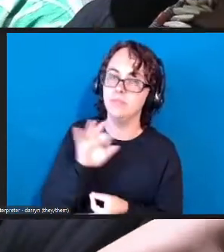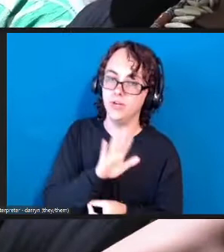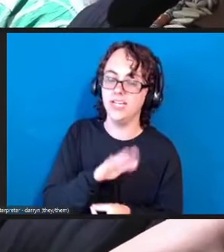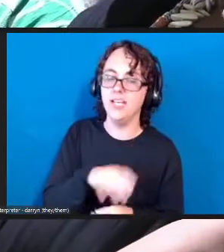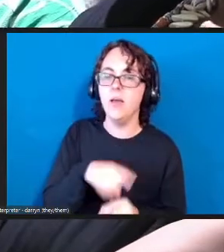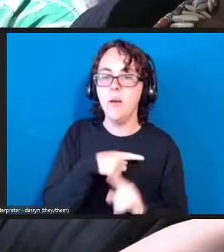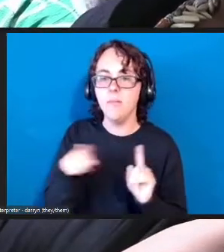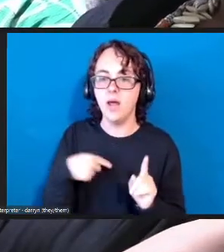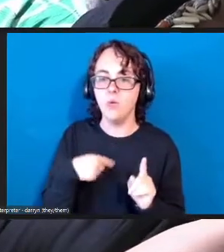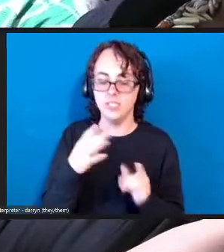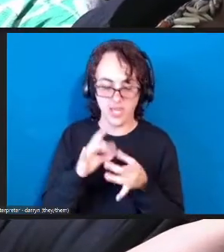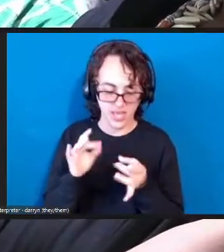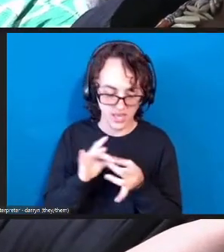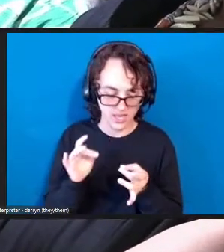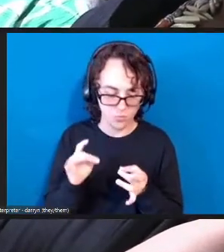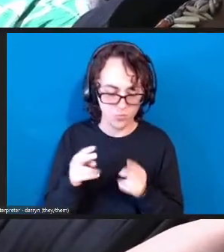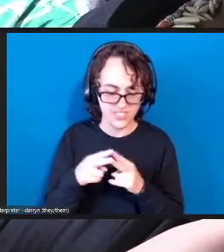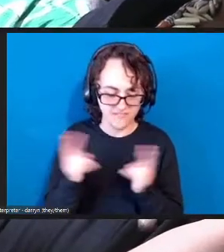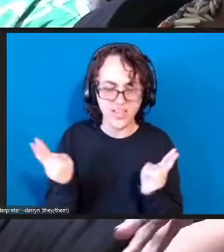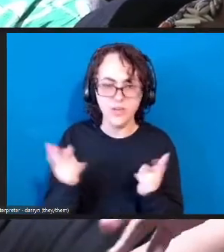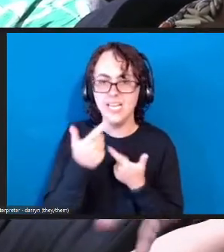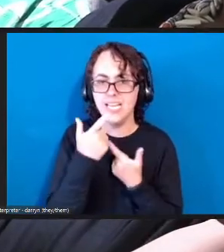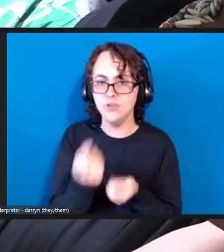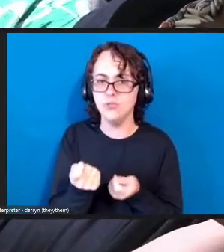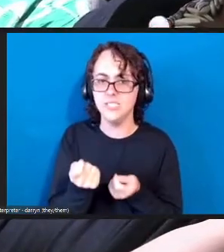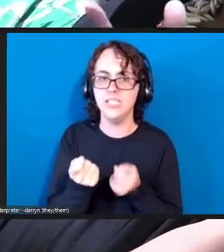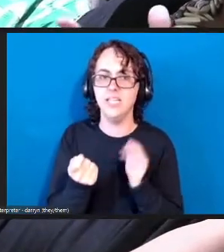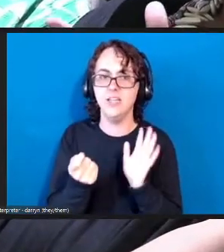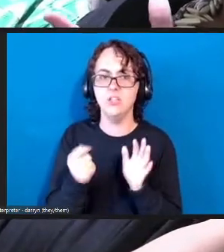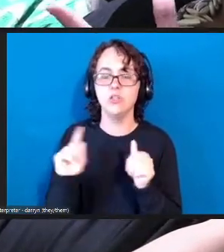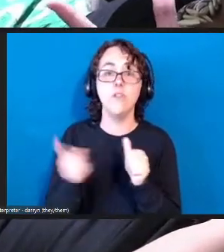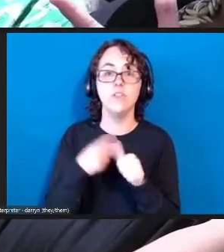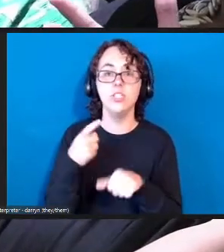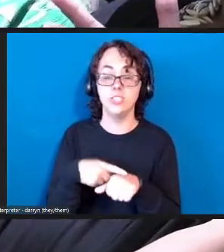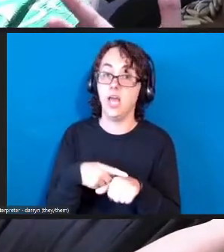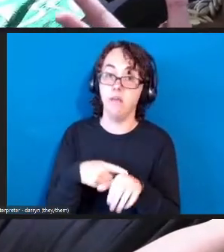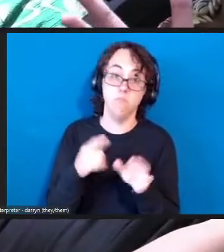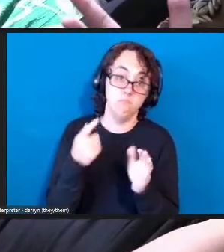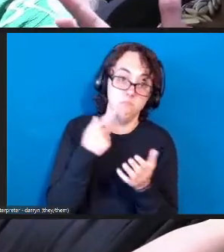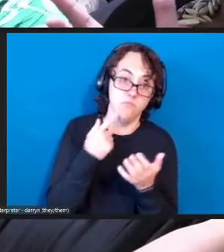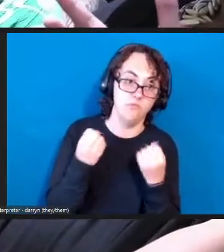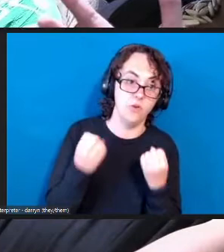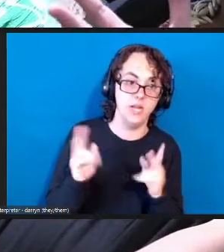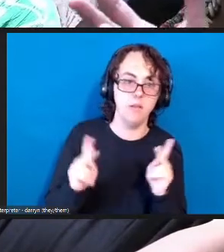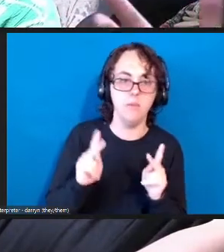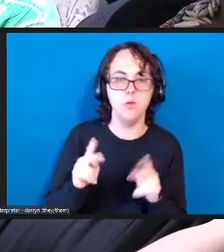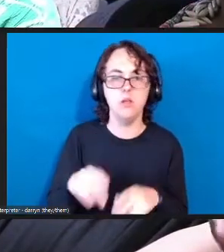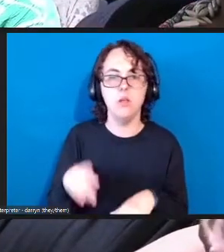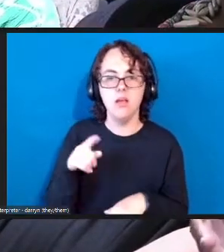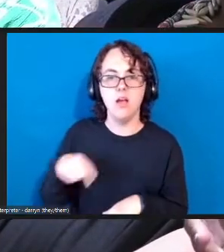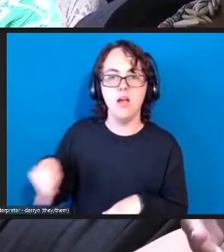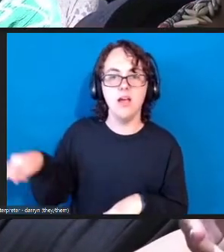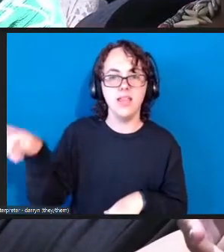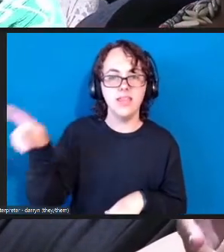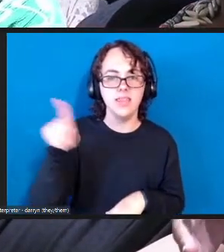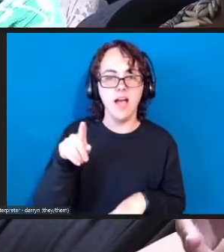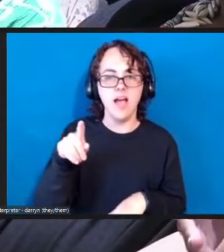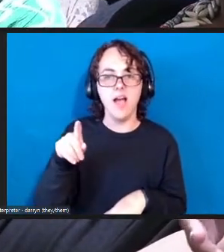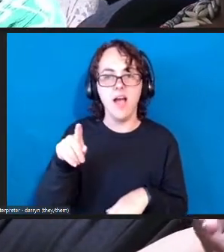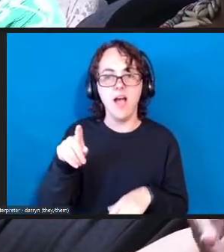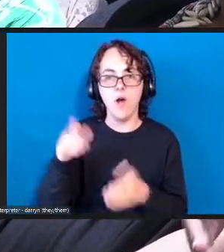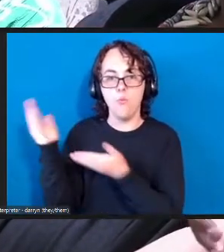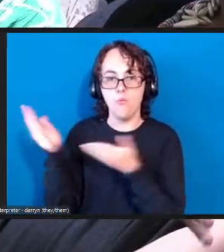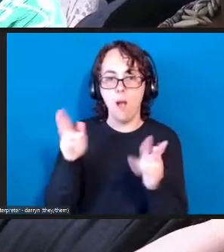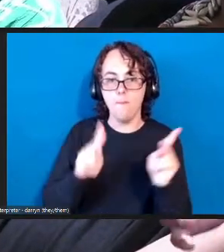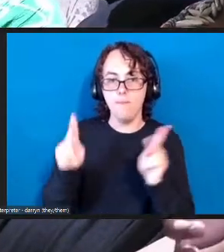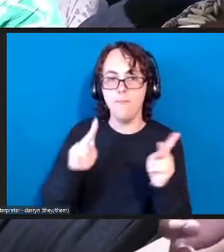very interesting how, for the first time in many instances, they brought folks who were performance artists or from the club into